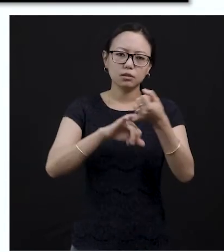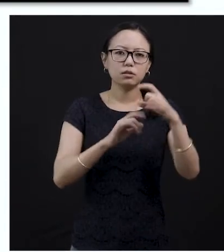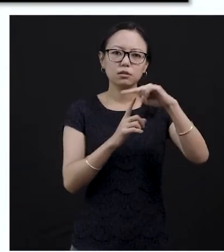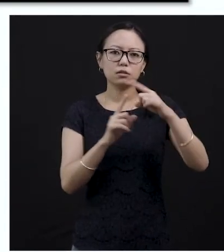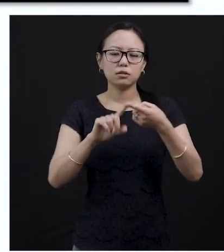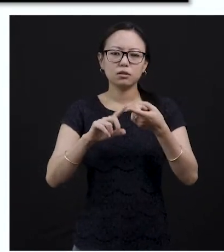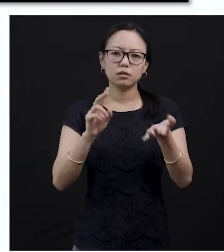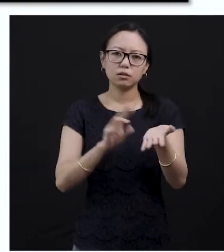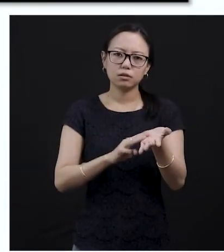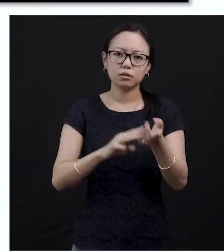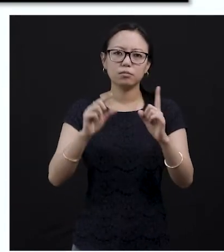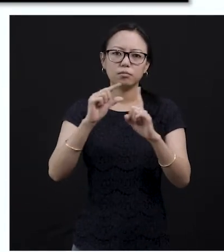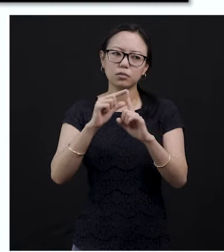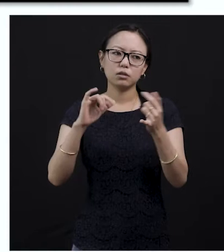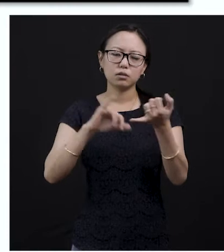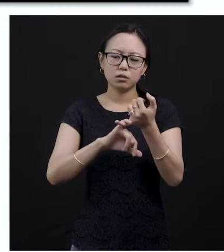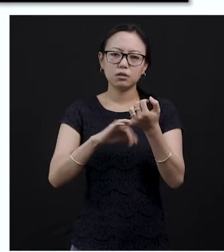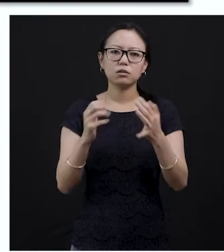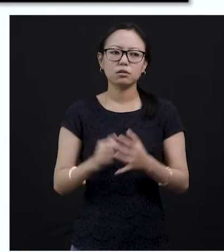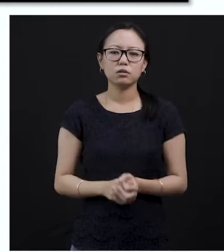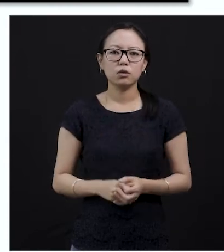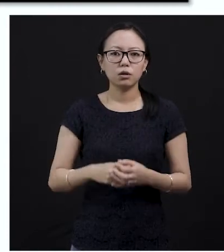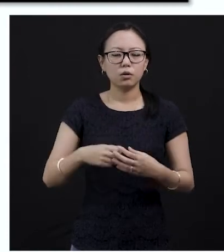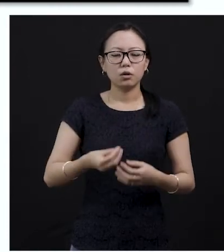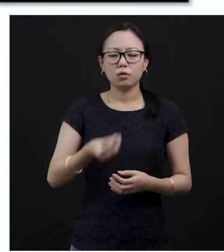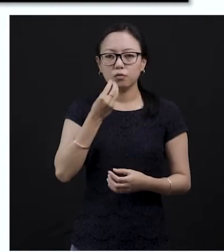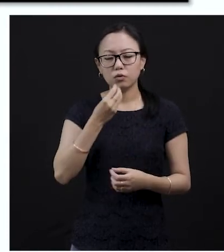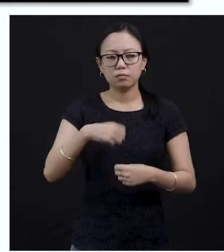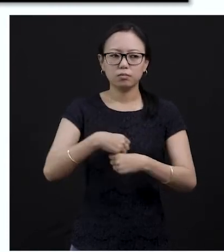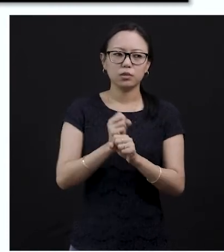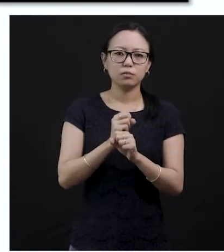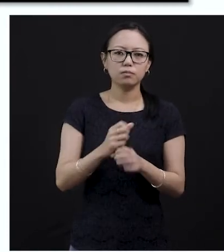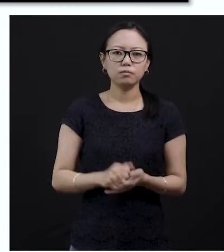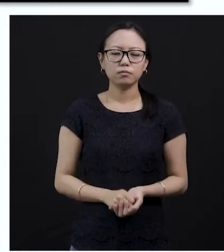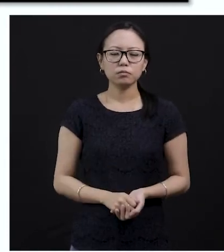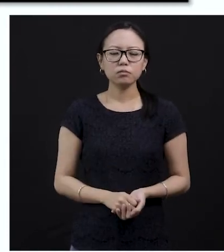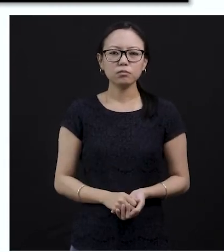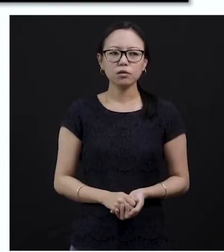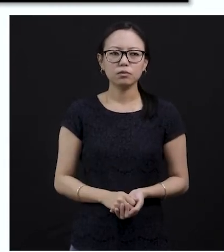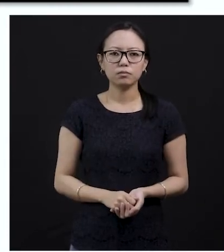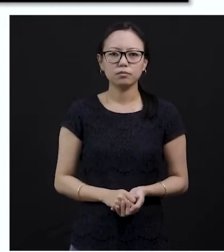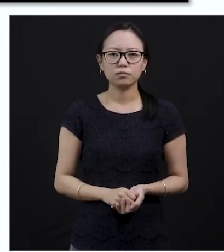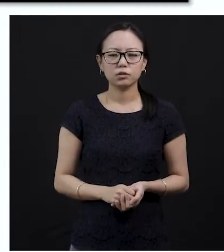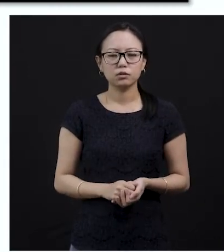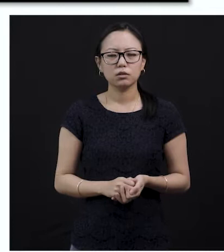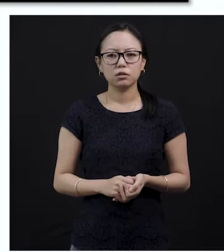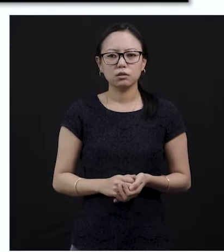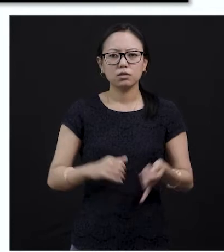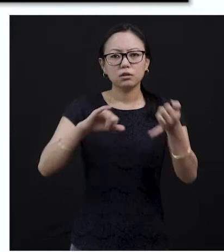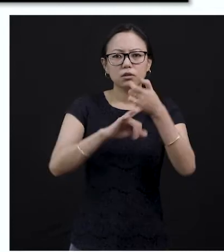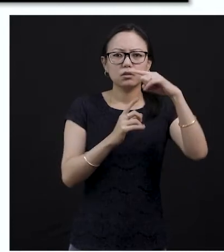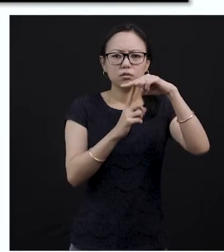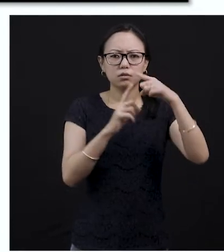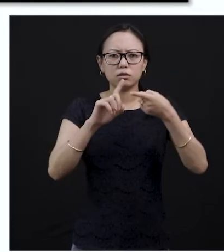third adaptation of desert plants is stems are covered with thick, waxy layers,